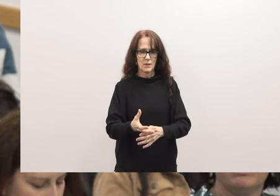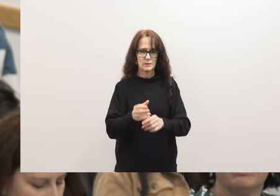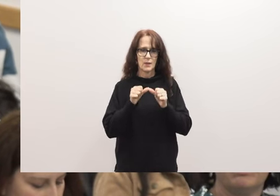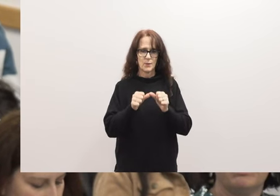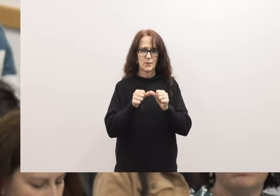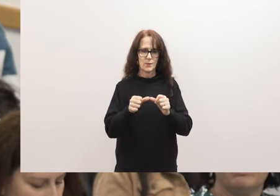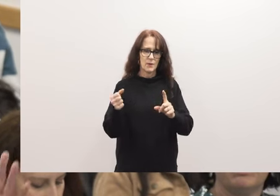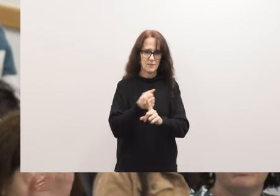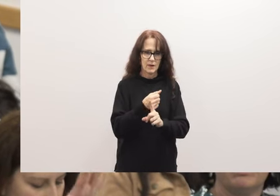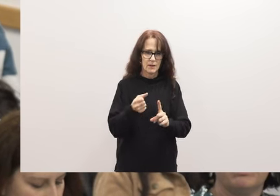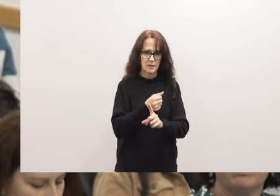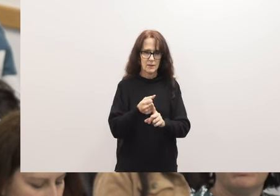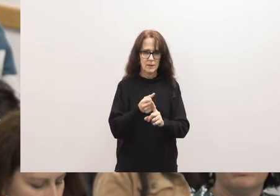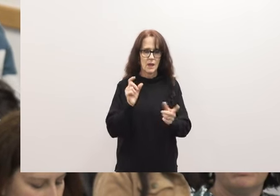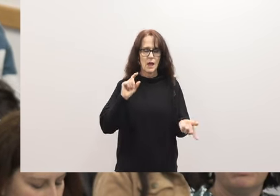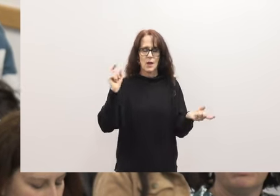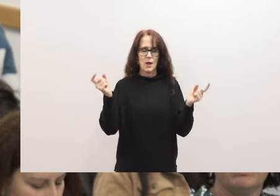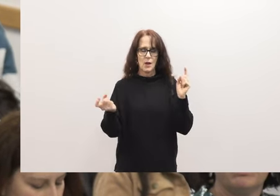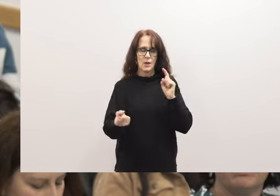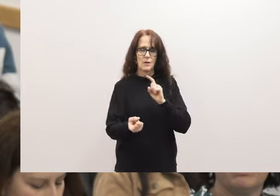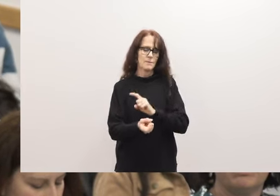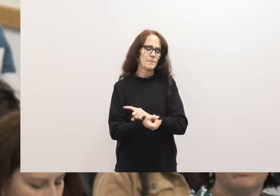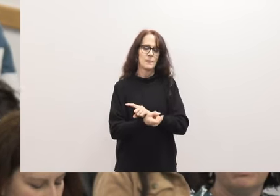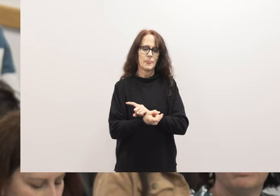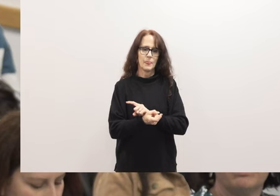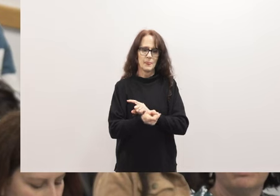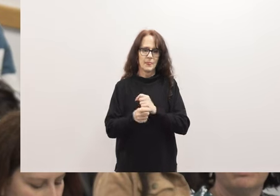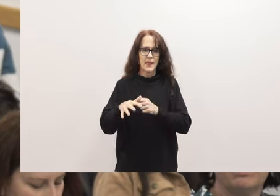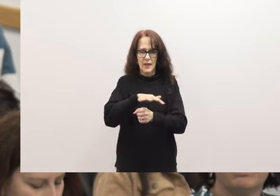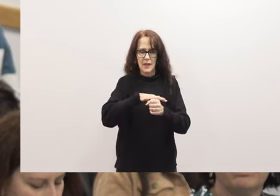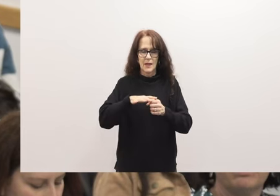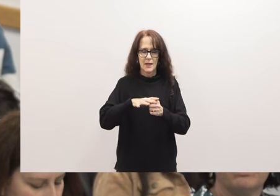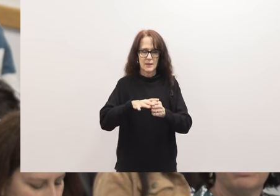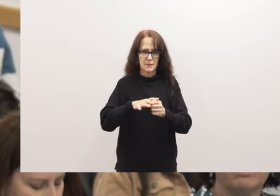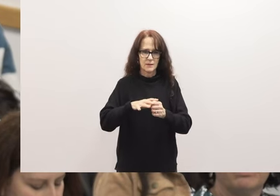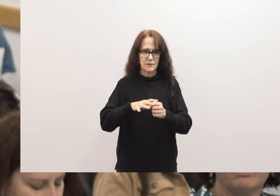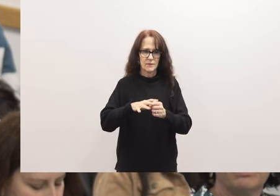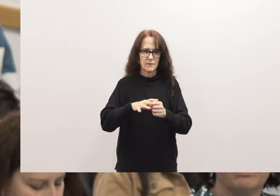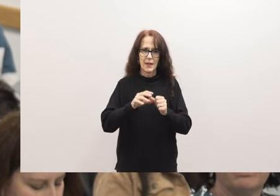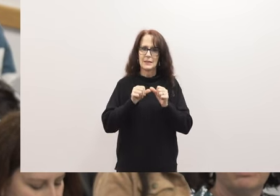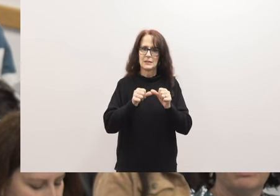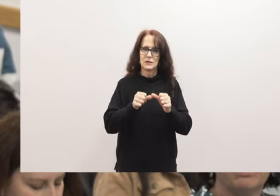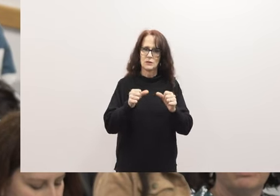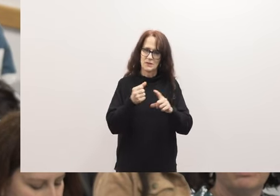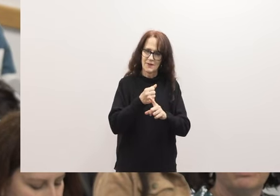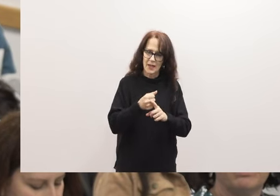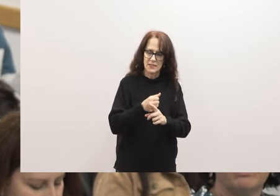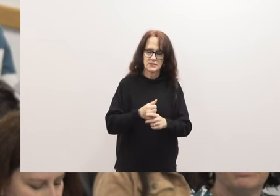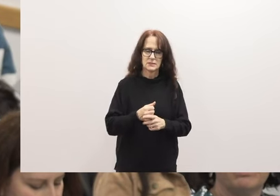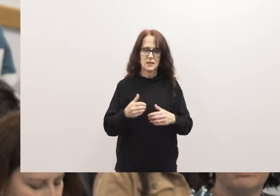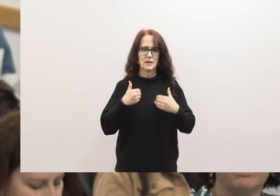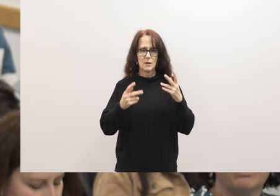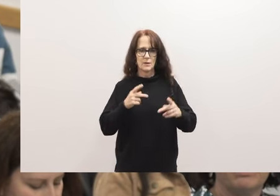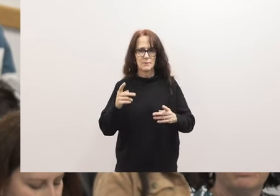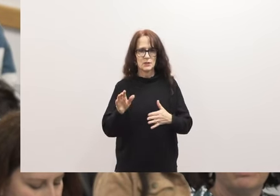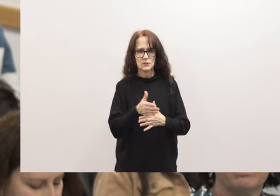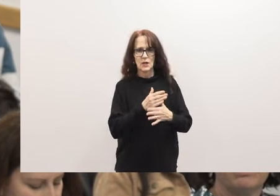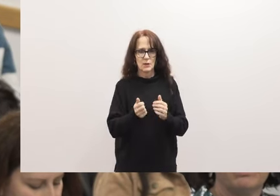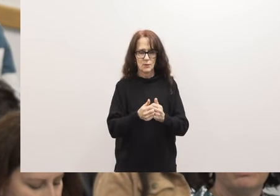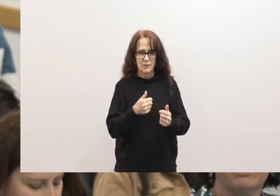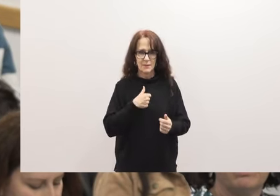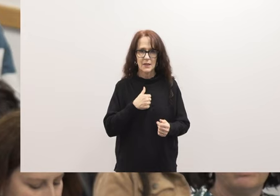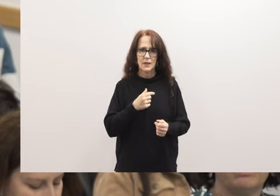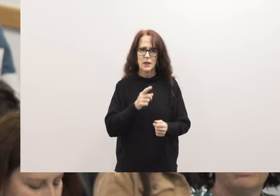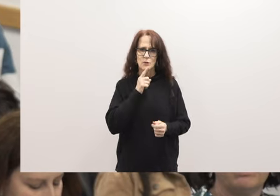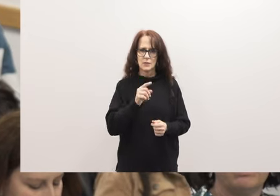violence, while also transforming the conditions that surround us that foster this violence. Young people shared with me, you know, that it was